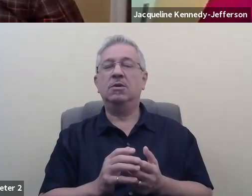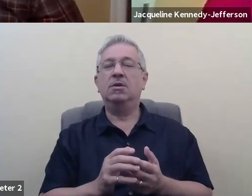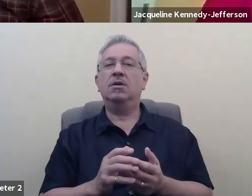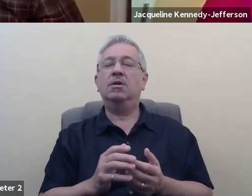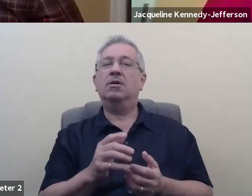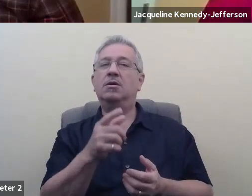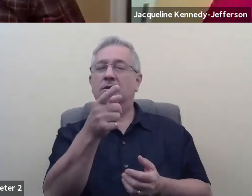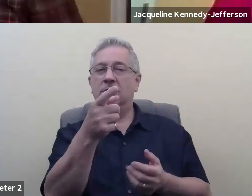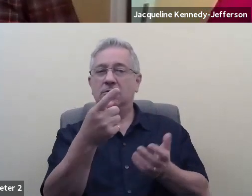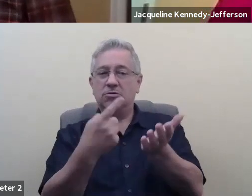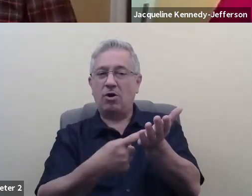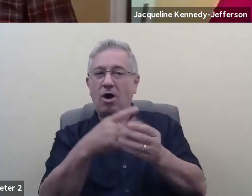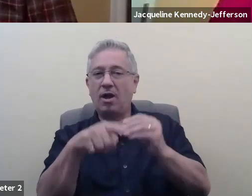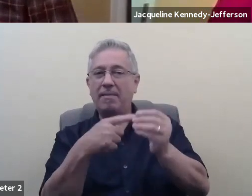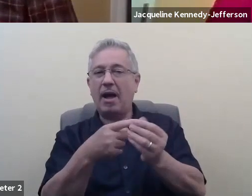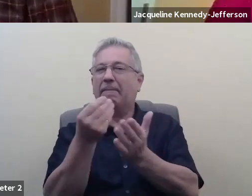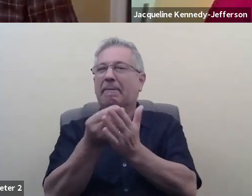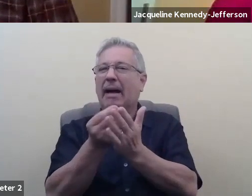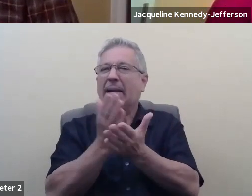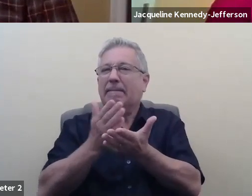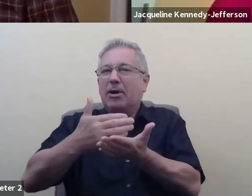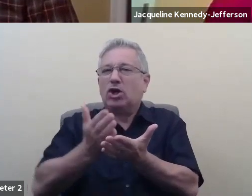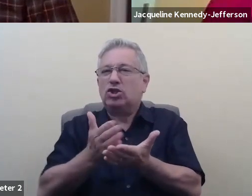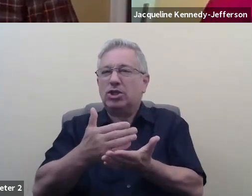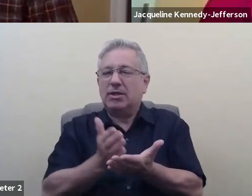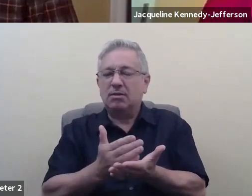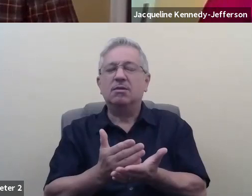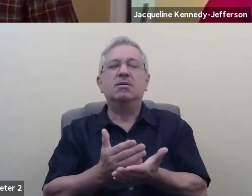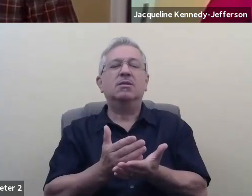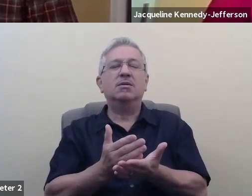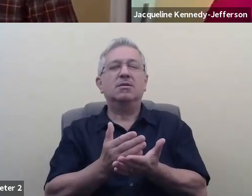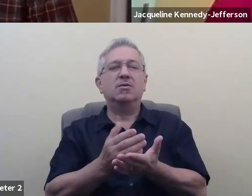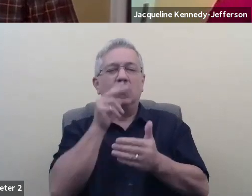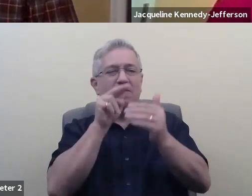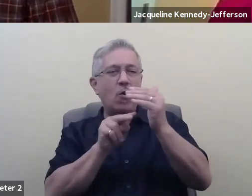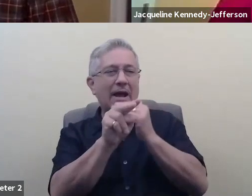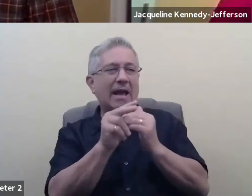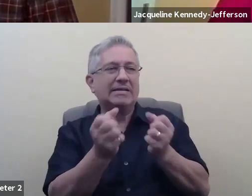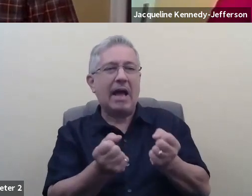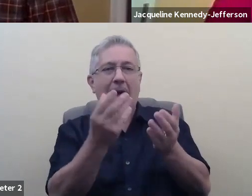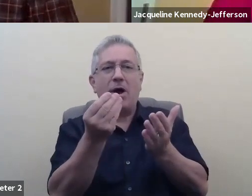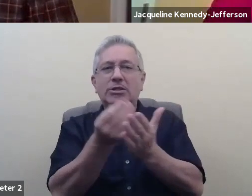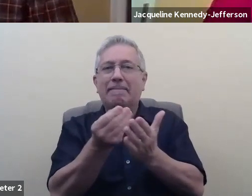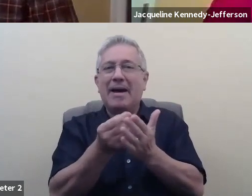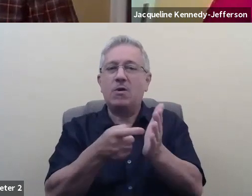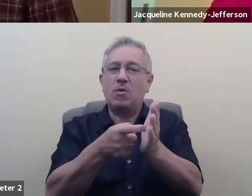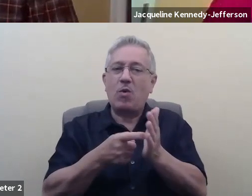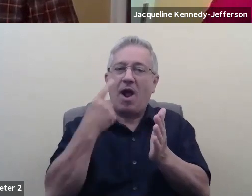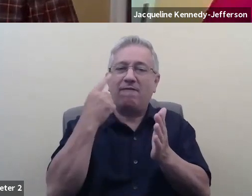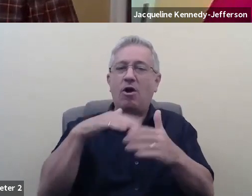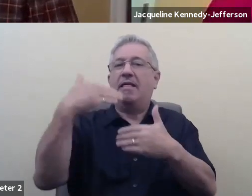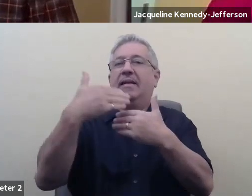about this budget discussion a couple of weeks ago, working on forecasting the budget for 2021. The way that